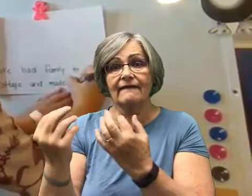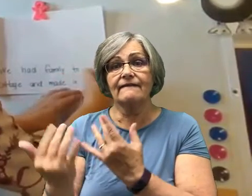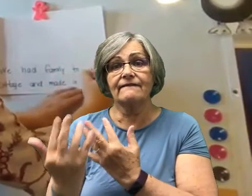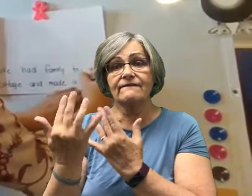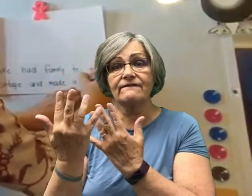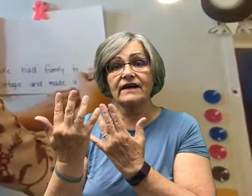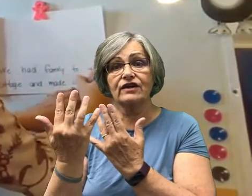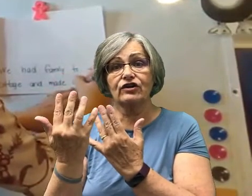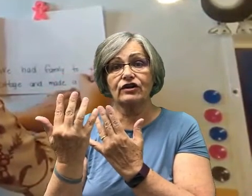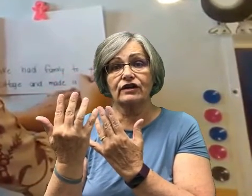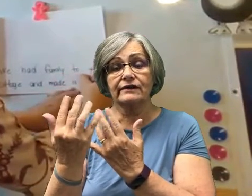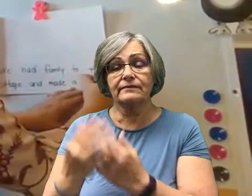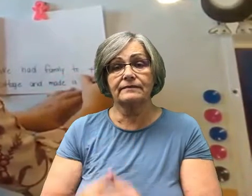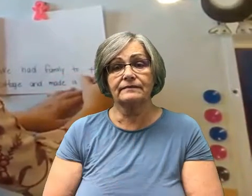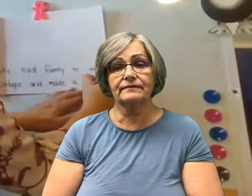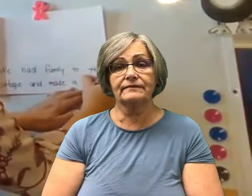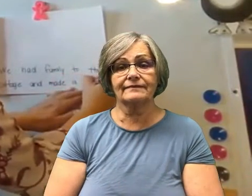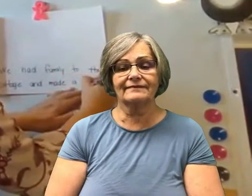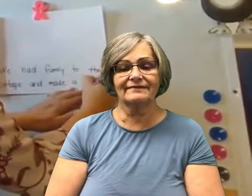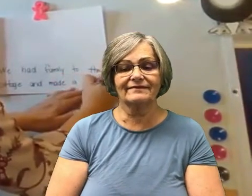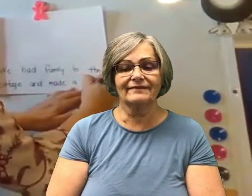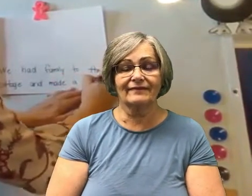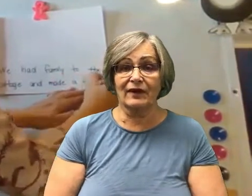a fire.